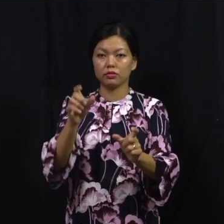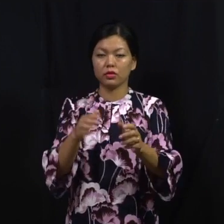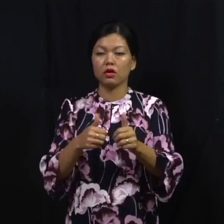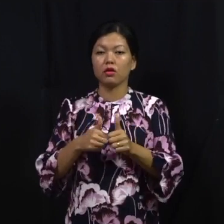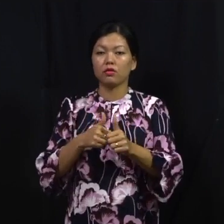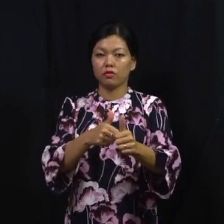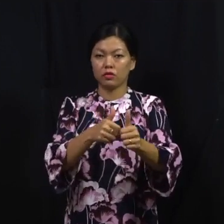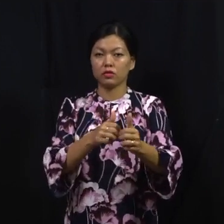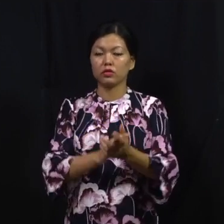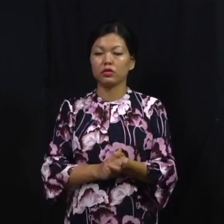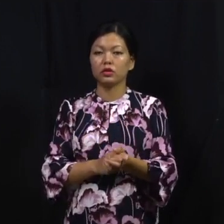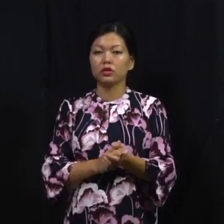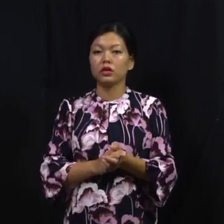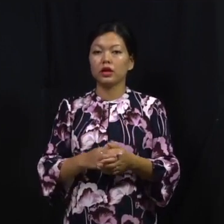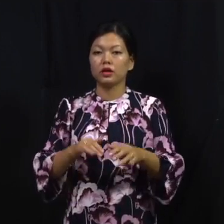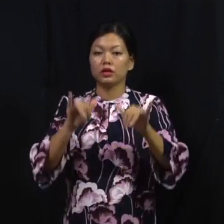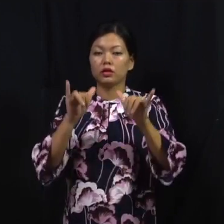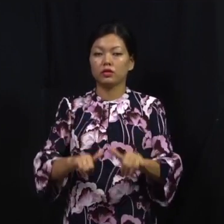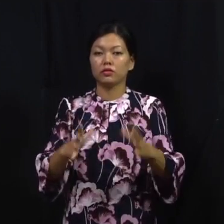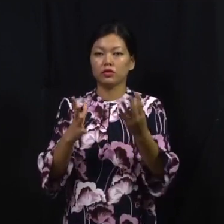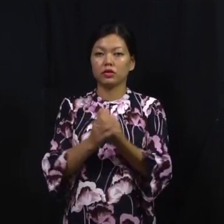rule in this.